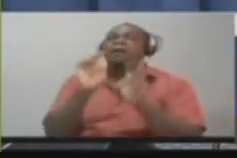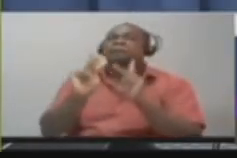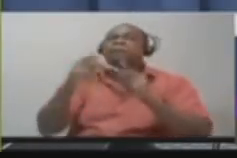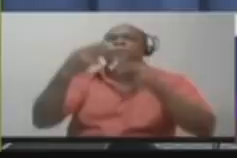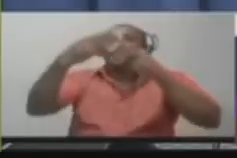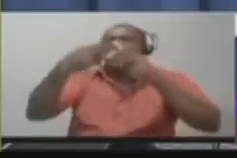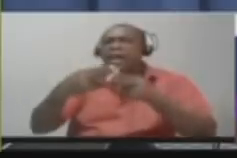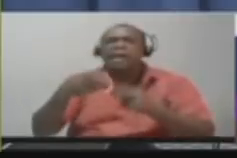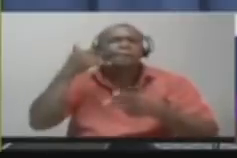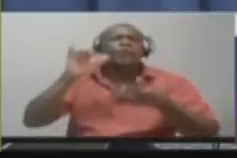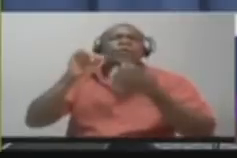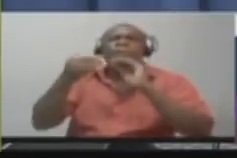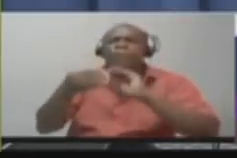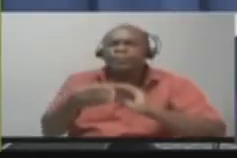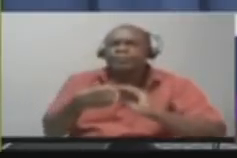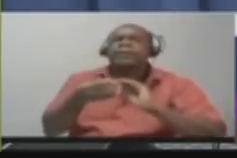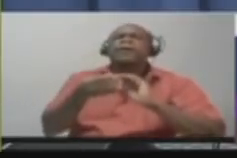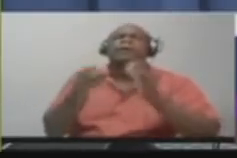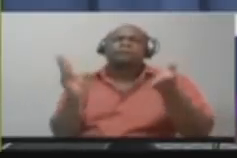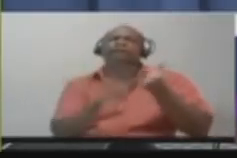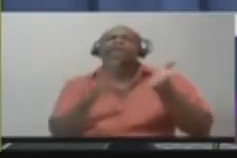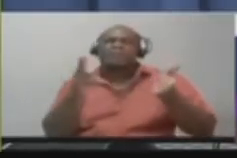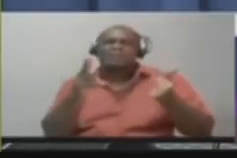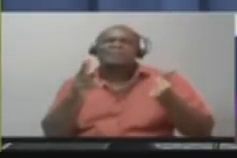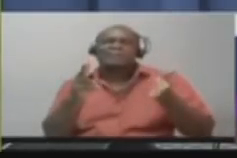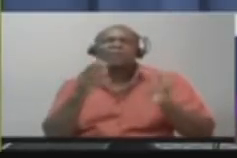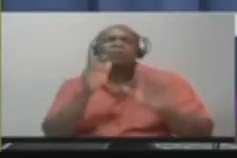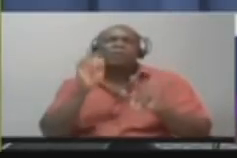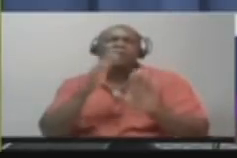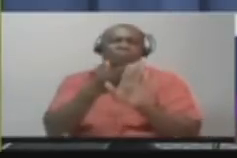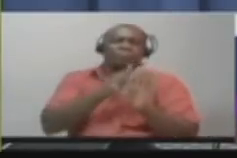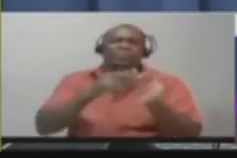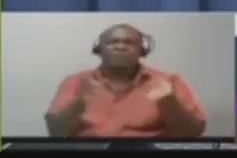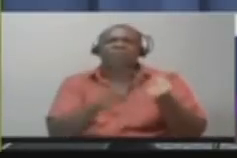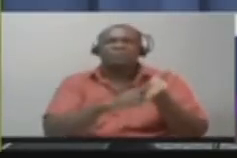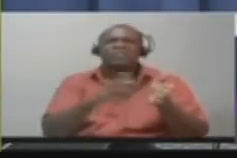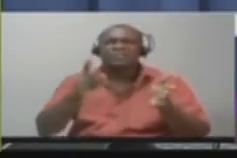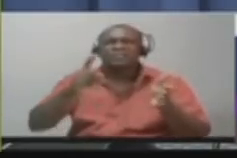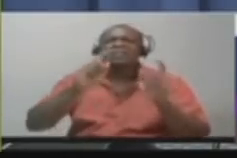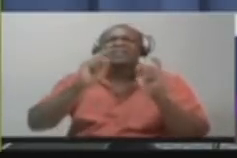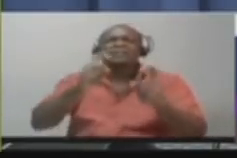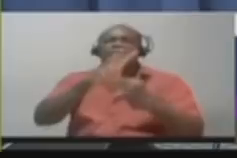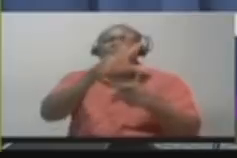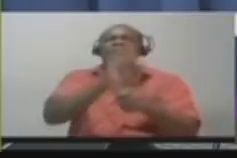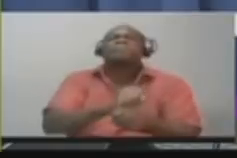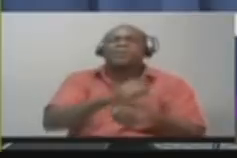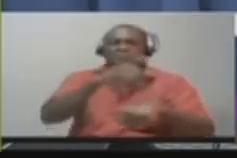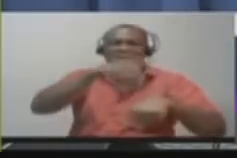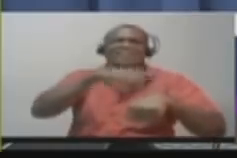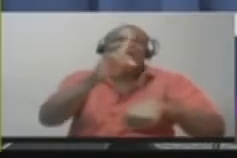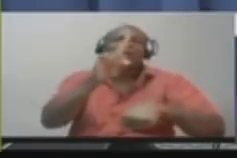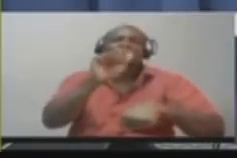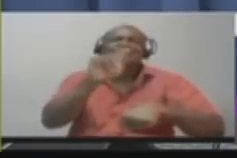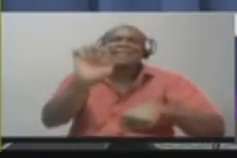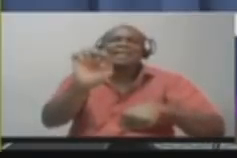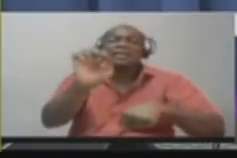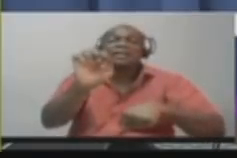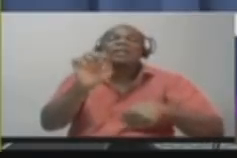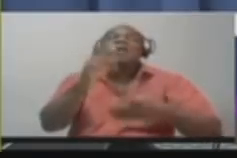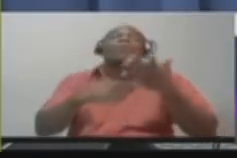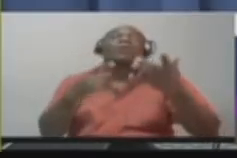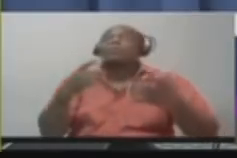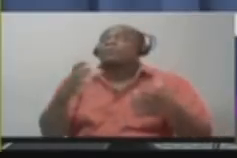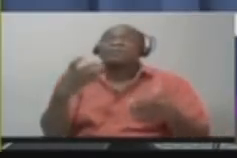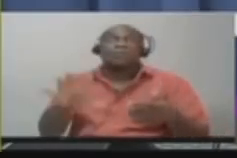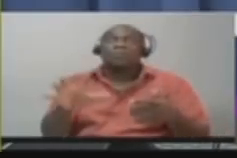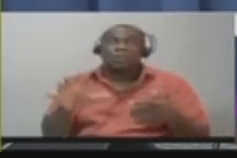numbers, and they will be registered, pre-registered, given appointments, and you come in and be vaccinated. What we don't want is what happened the last